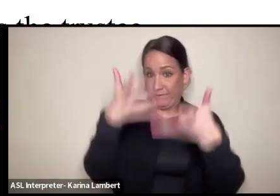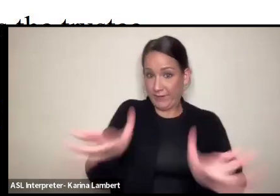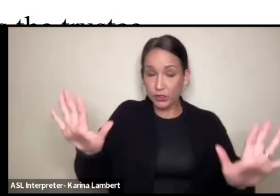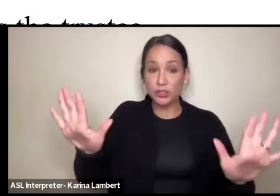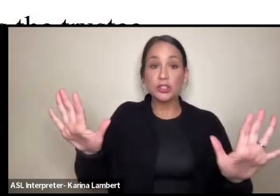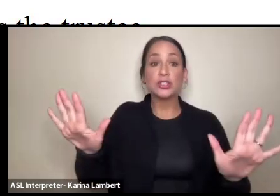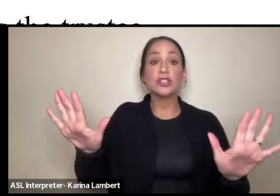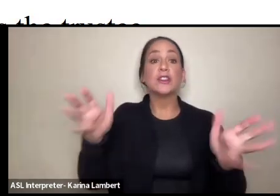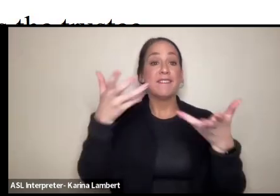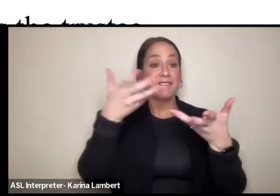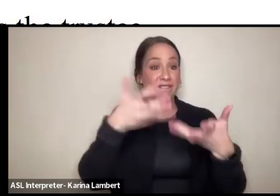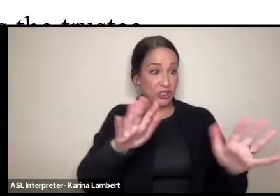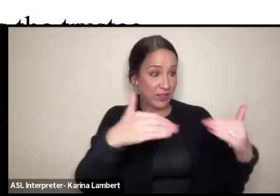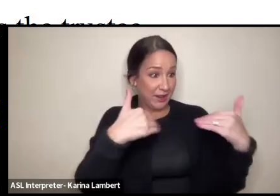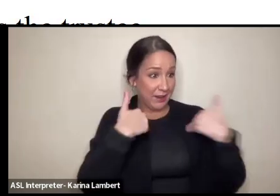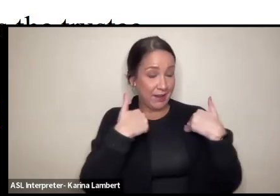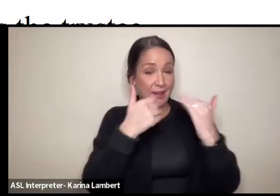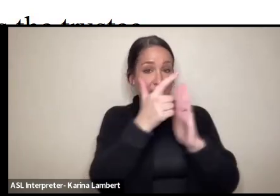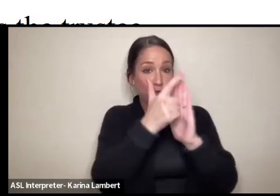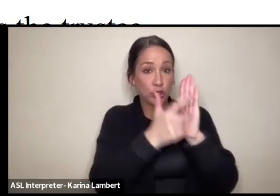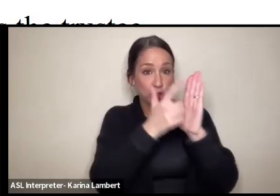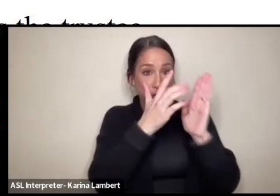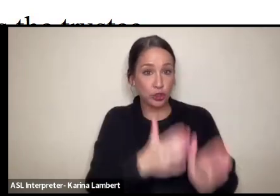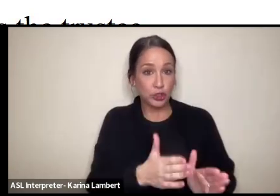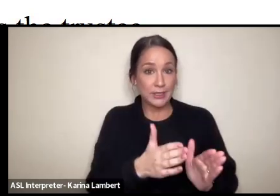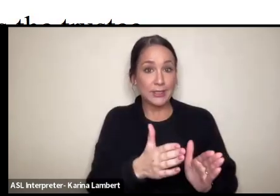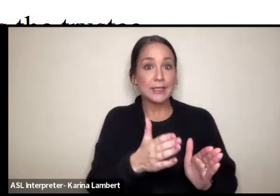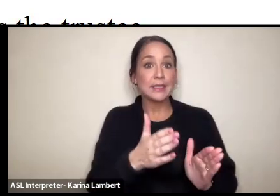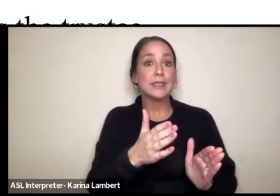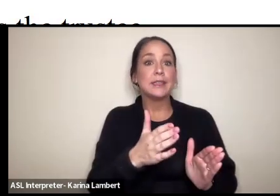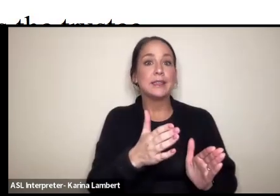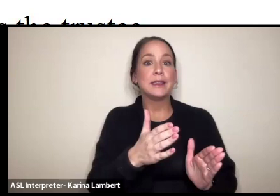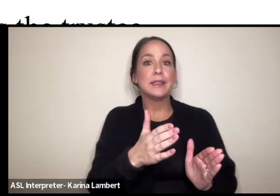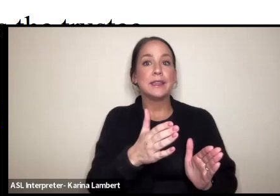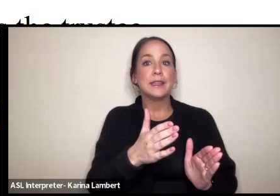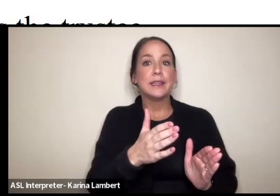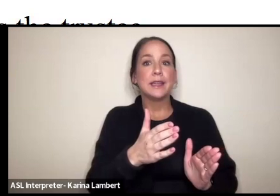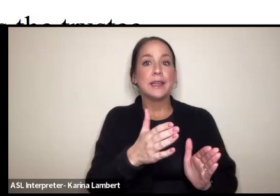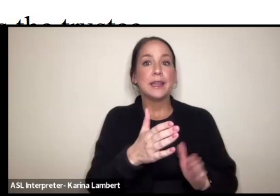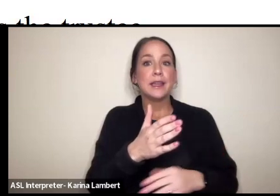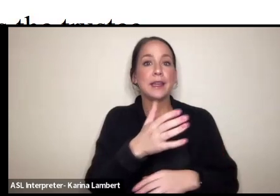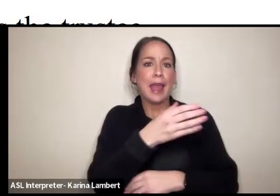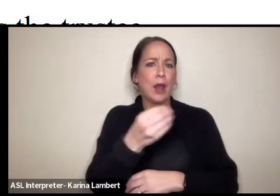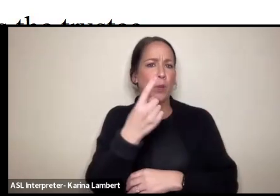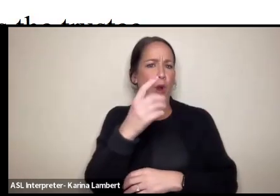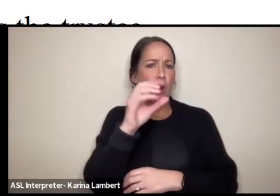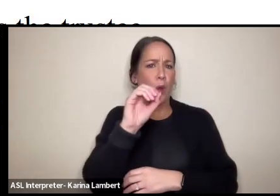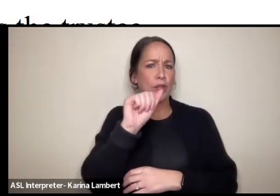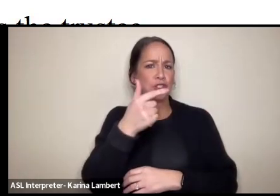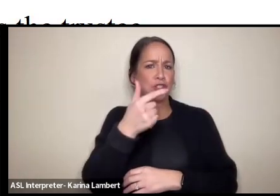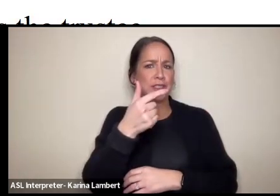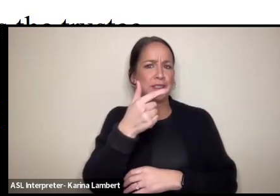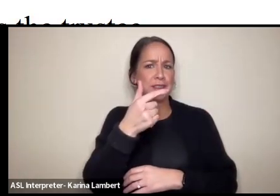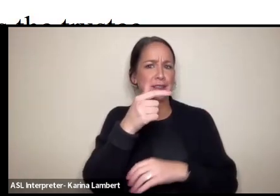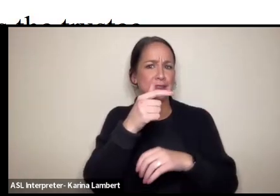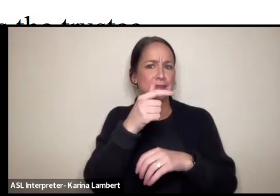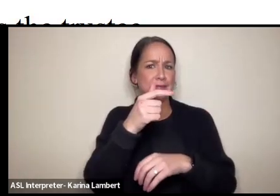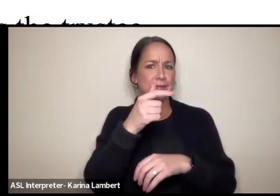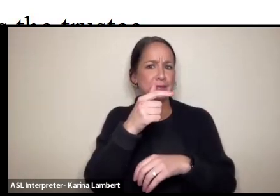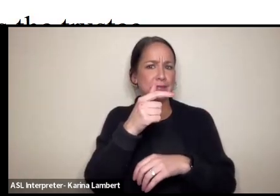attorney, and I believe one of our general counsel may be on this call tonight, but